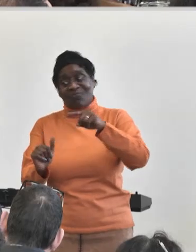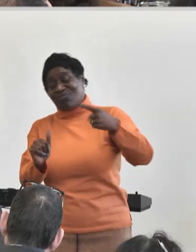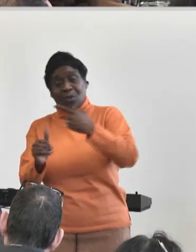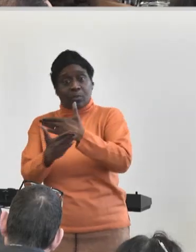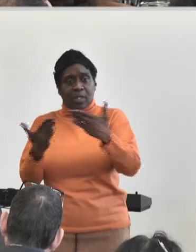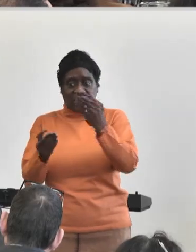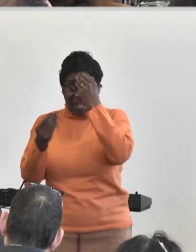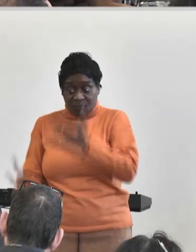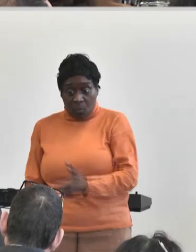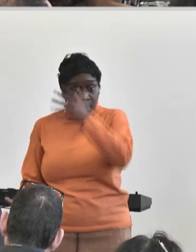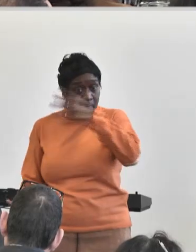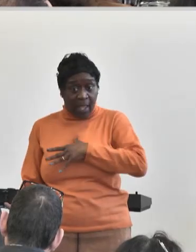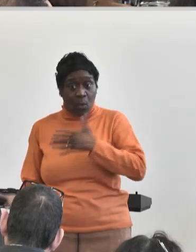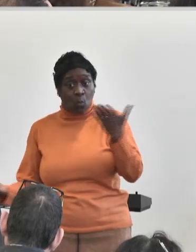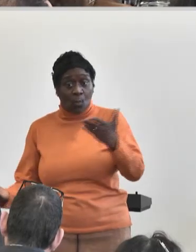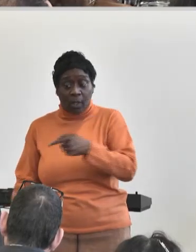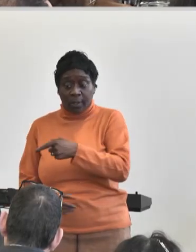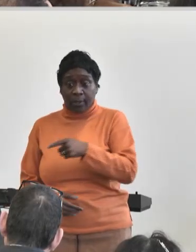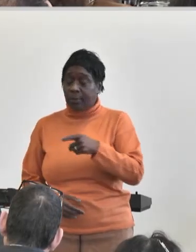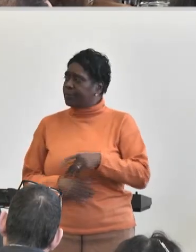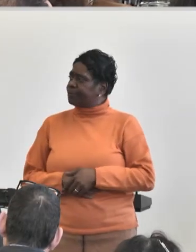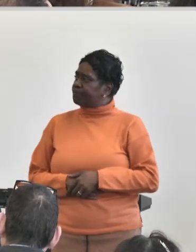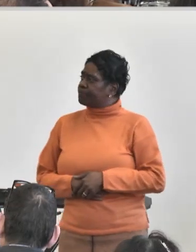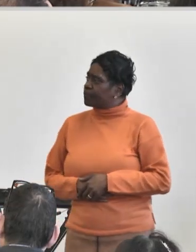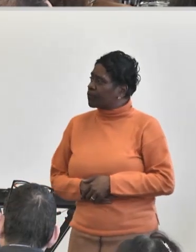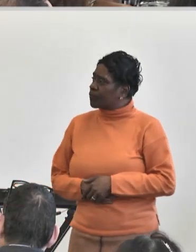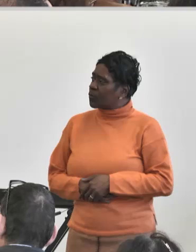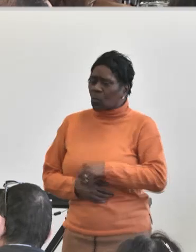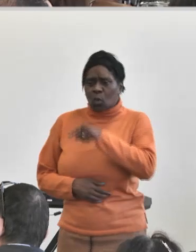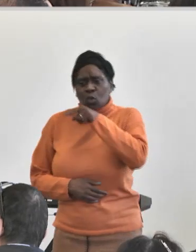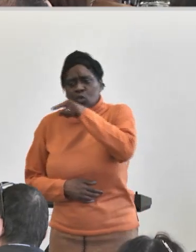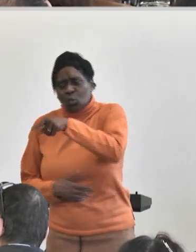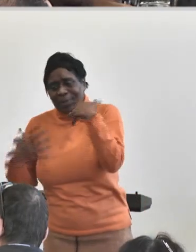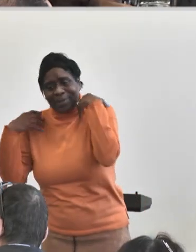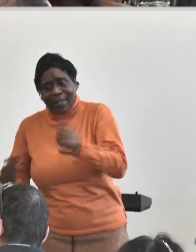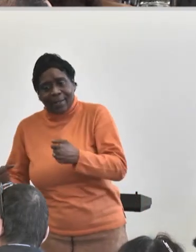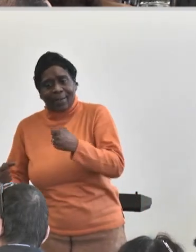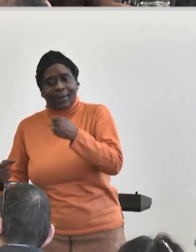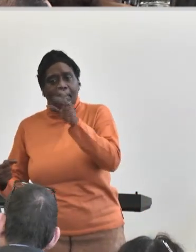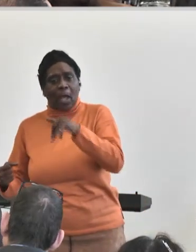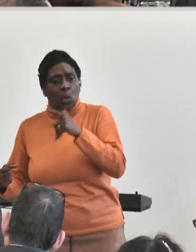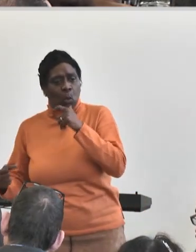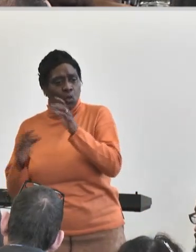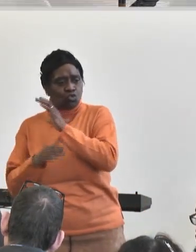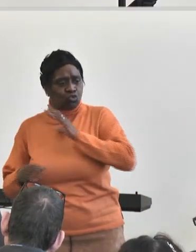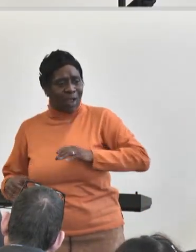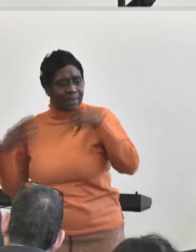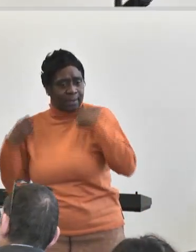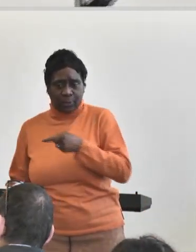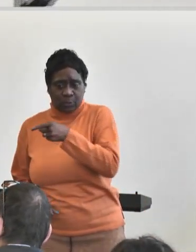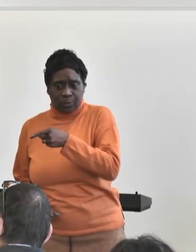they said to that man, pero la primera cosa que le dijeron a ese hombre, was that you're being healed by Jesus Christ. Es que tú estás siendo sanado